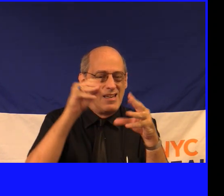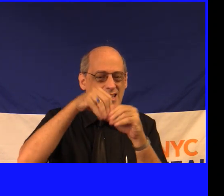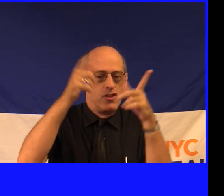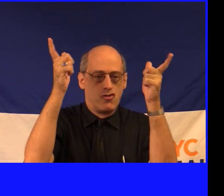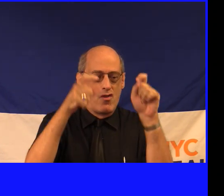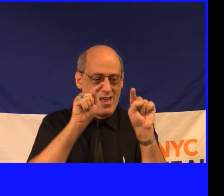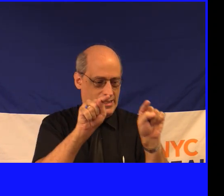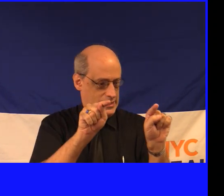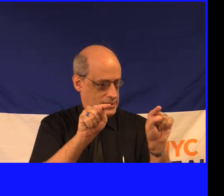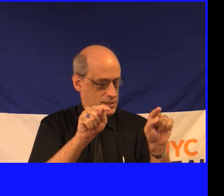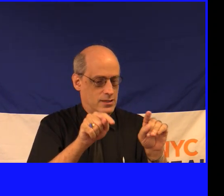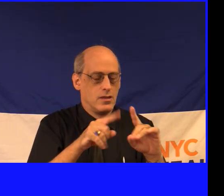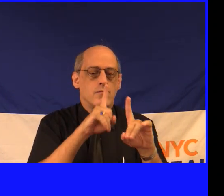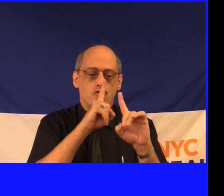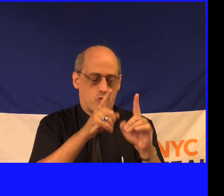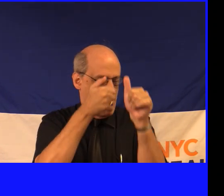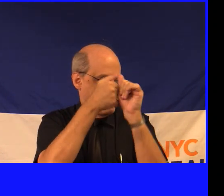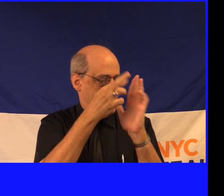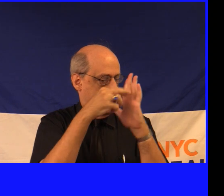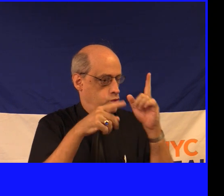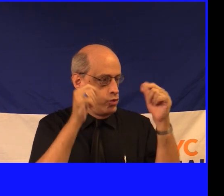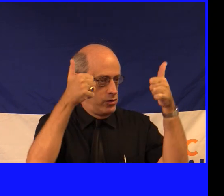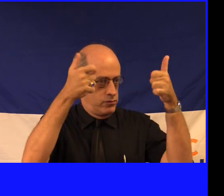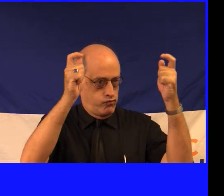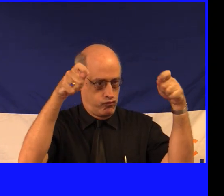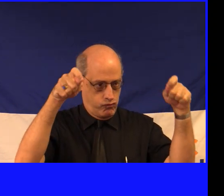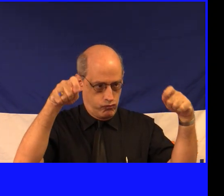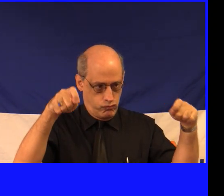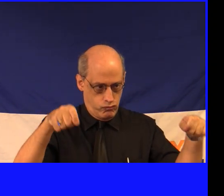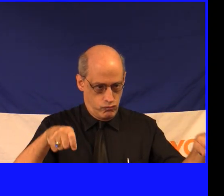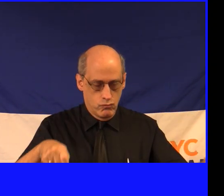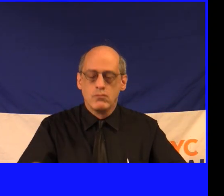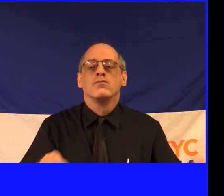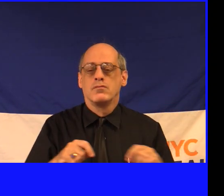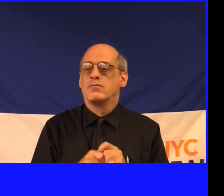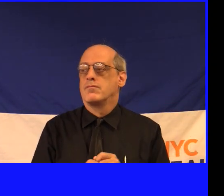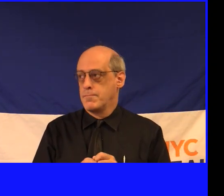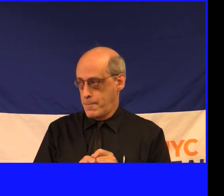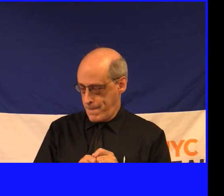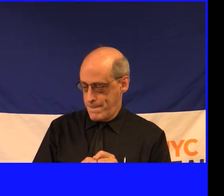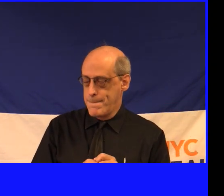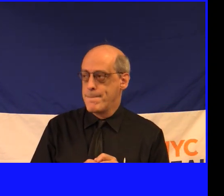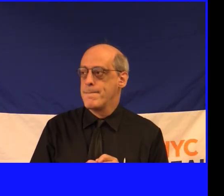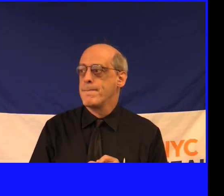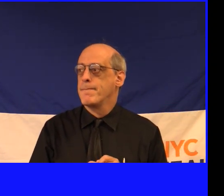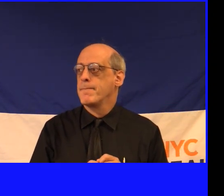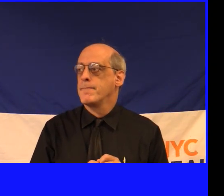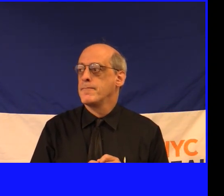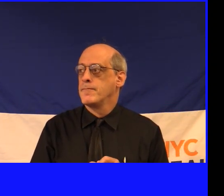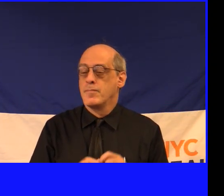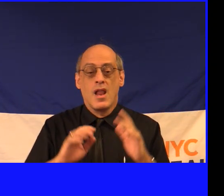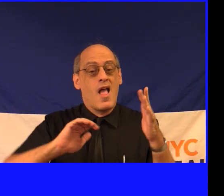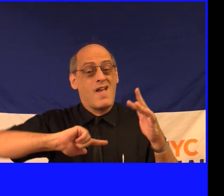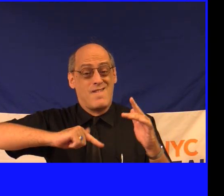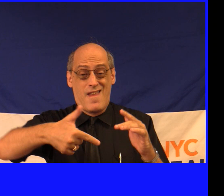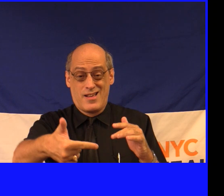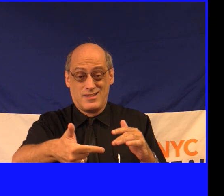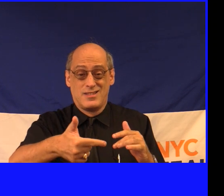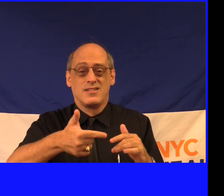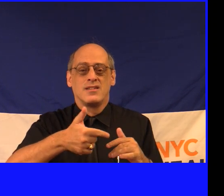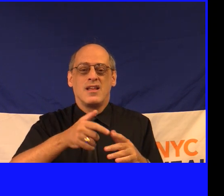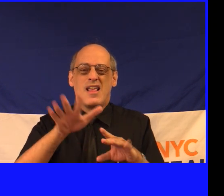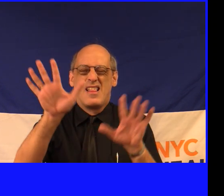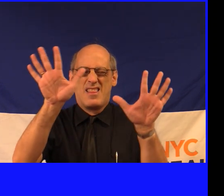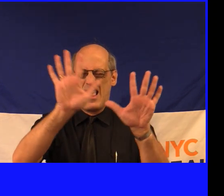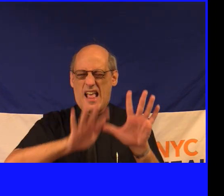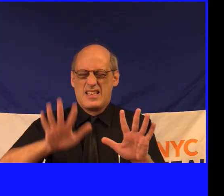make sure that they're proper and the dollars received were used appropriately. The next area, the estimated settlements